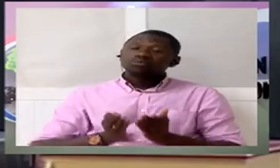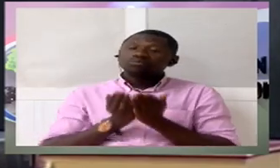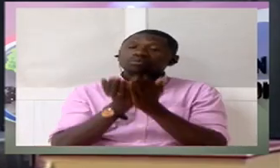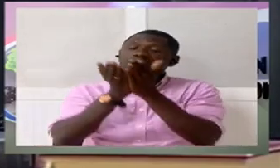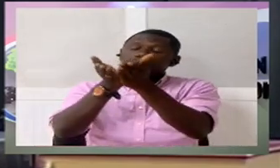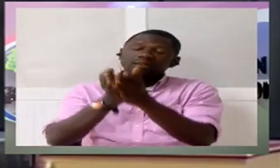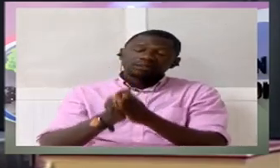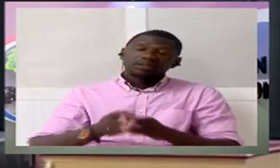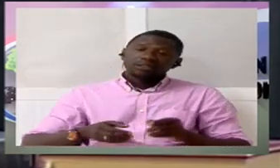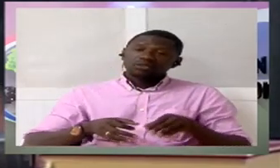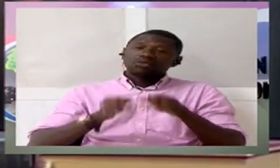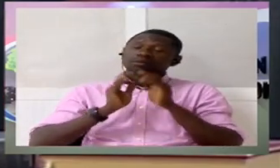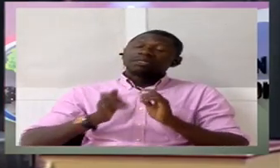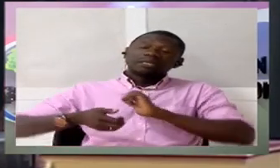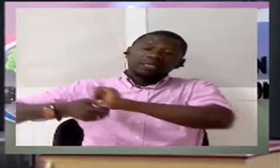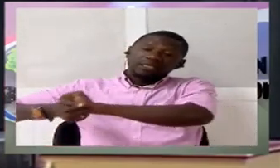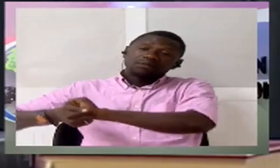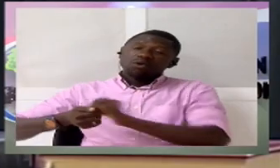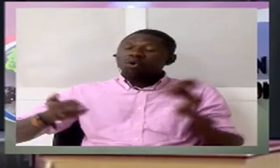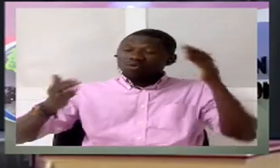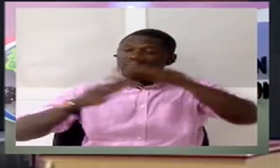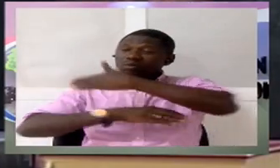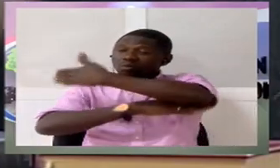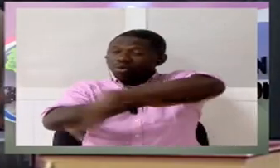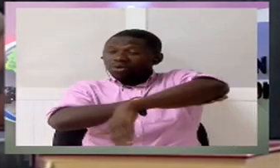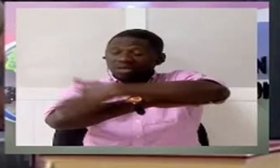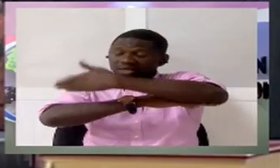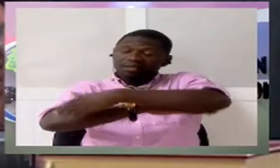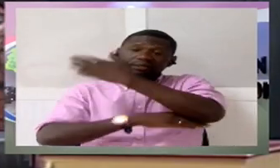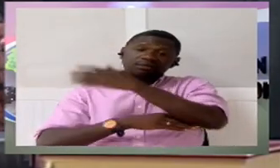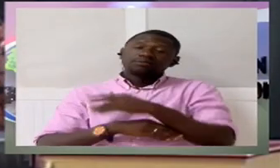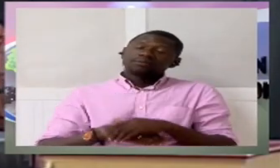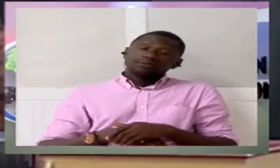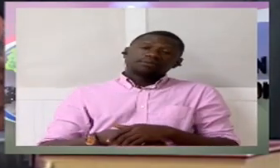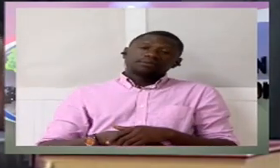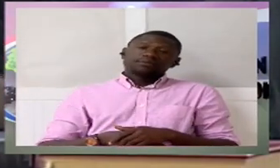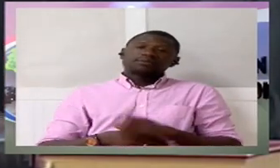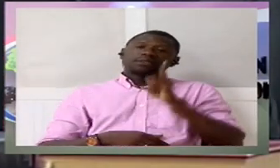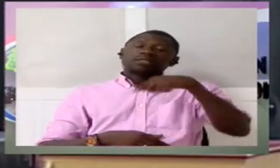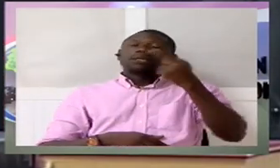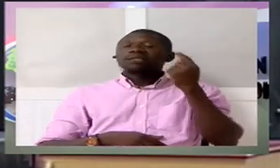He took them and hid them all the way to Karang. After he hid them in Karang,